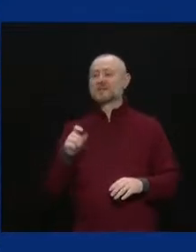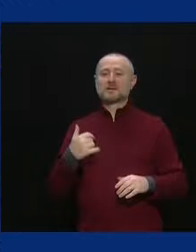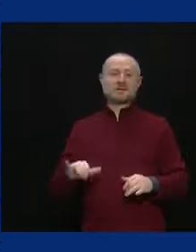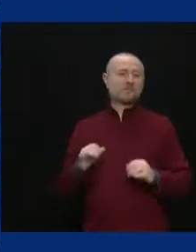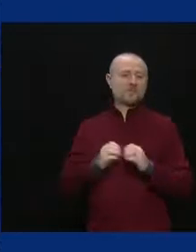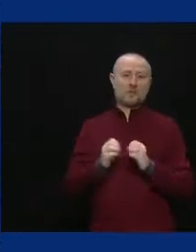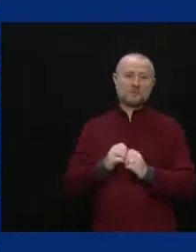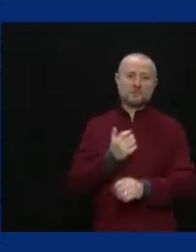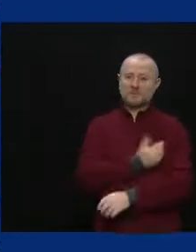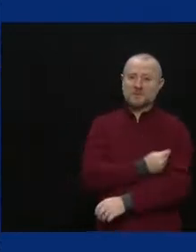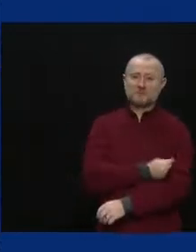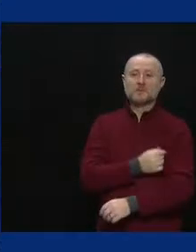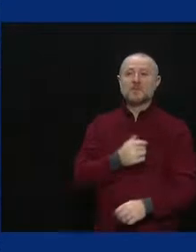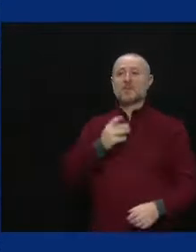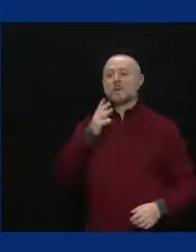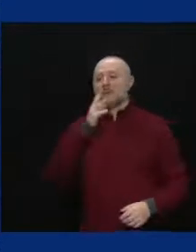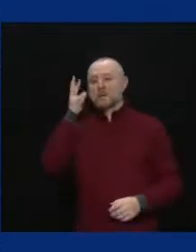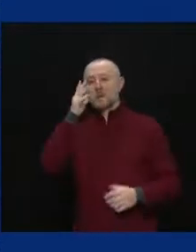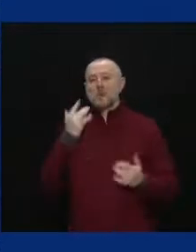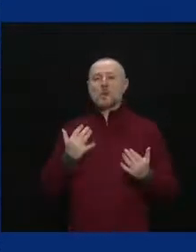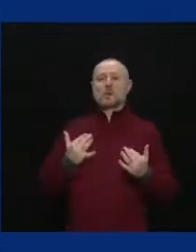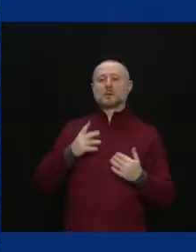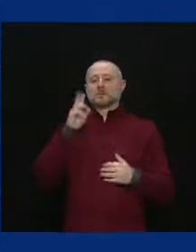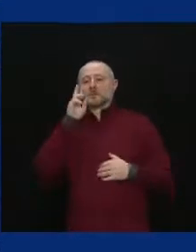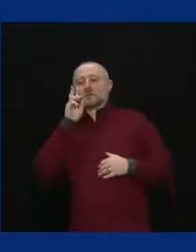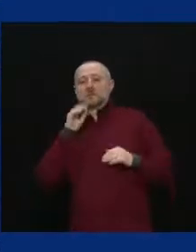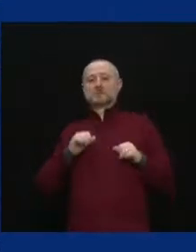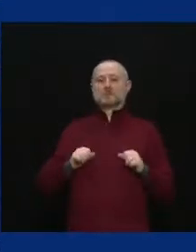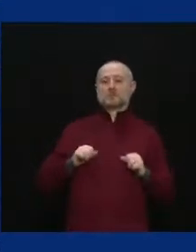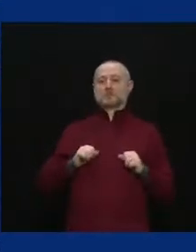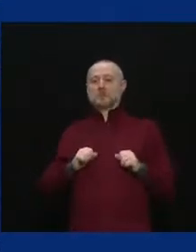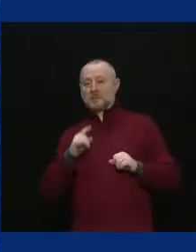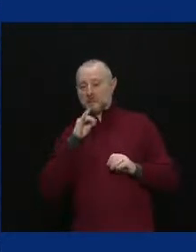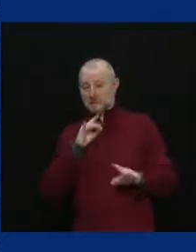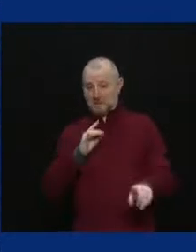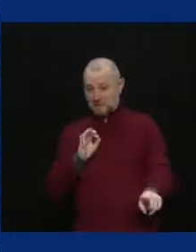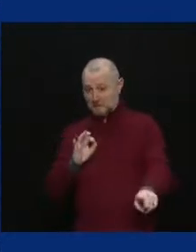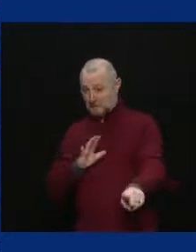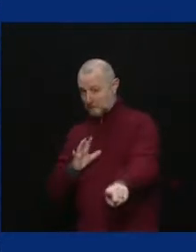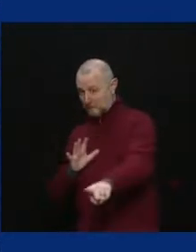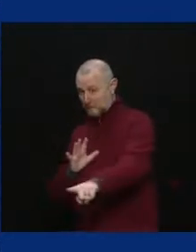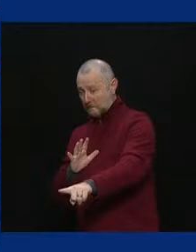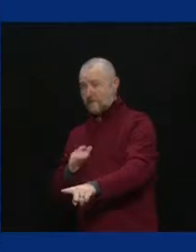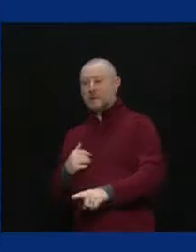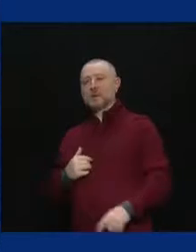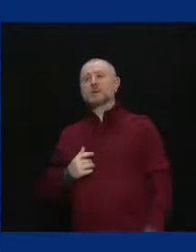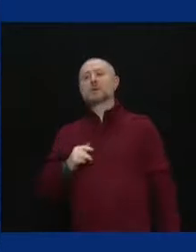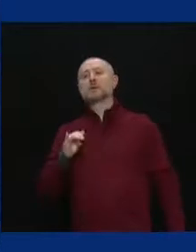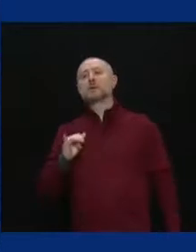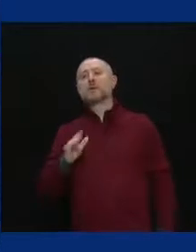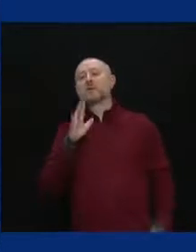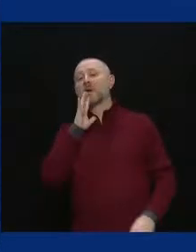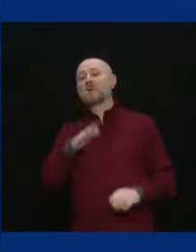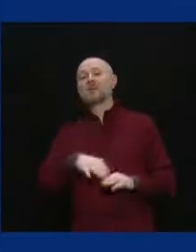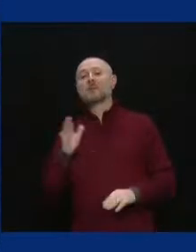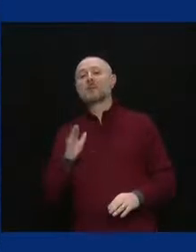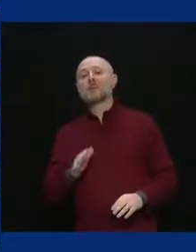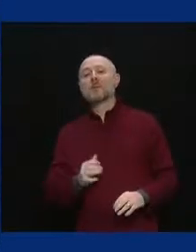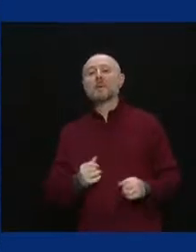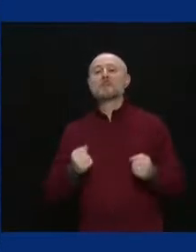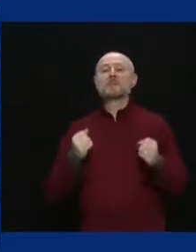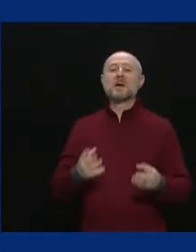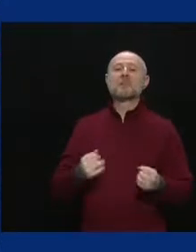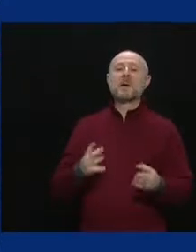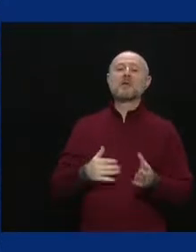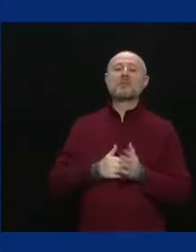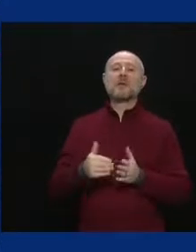wanted to wait until they saw a lot of other people go first, tens of thousands, literally across the country, hundreds of thousands of children 5 years old and